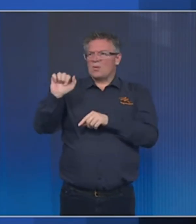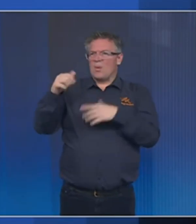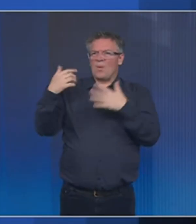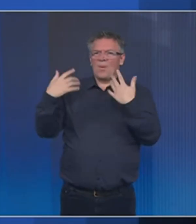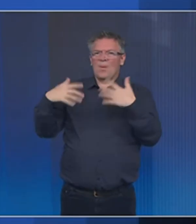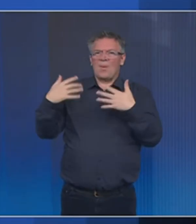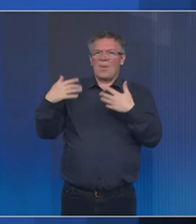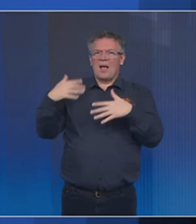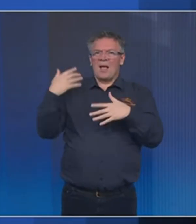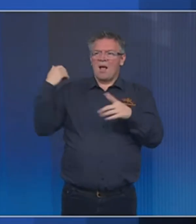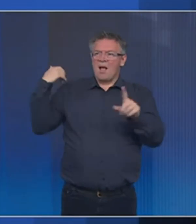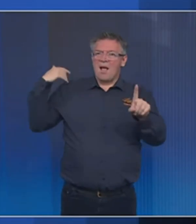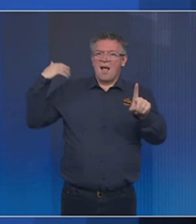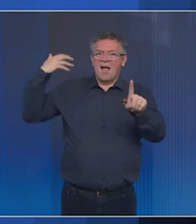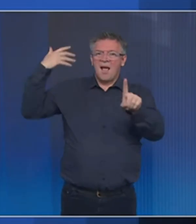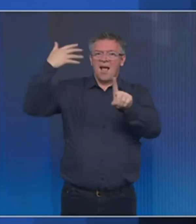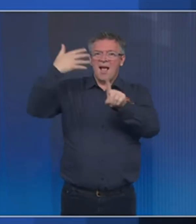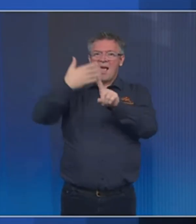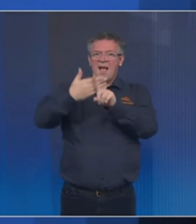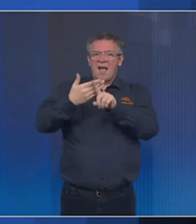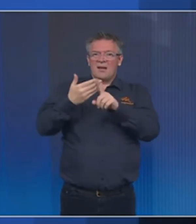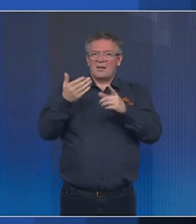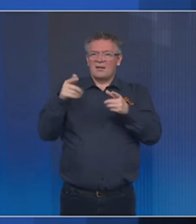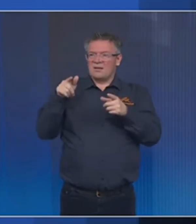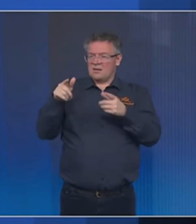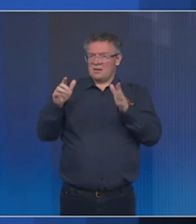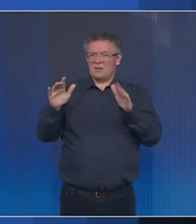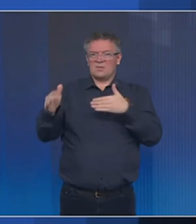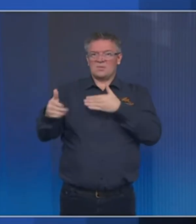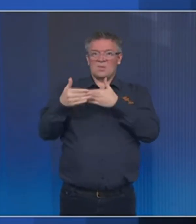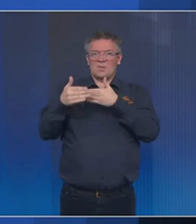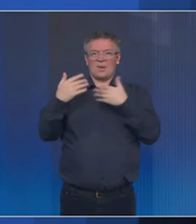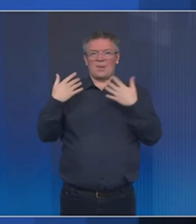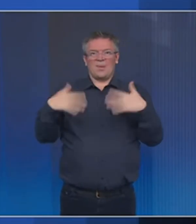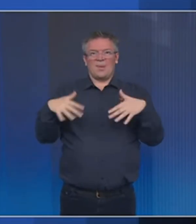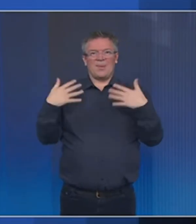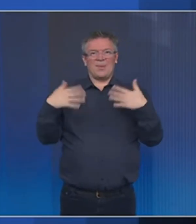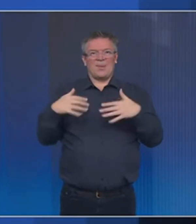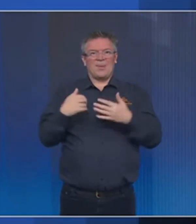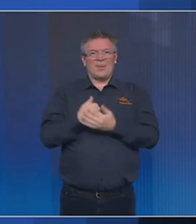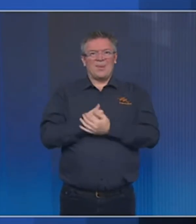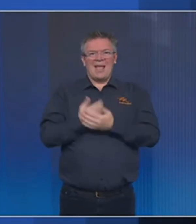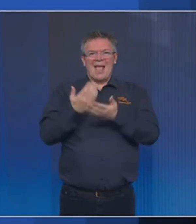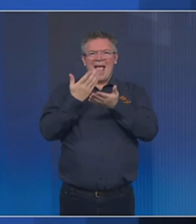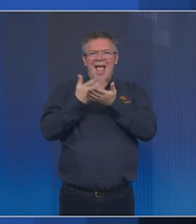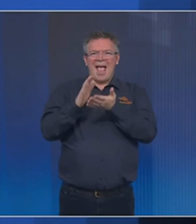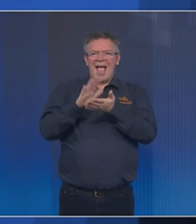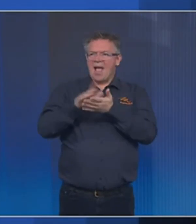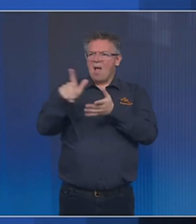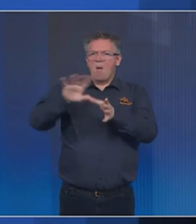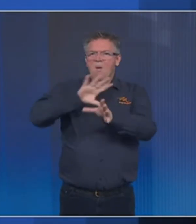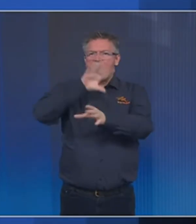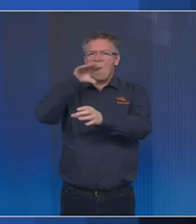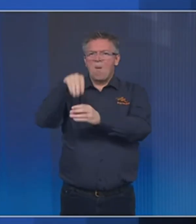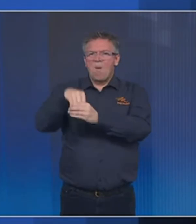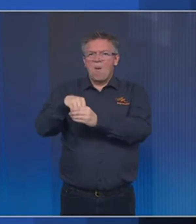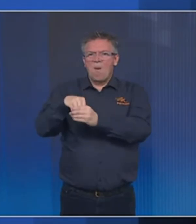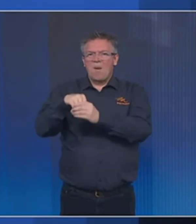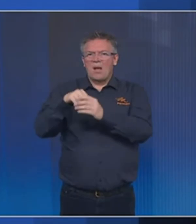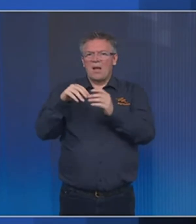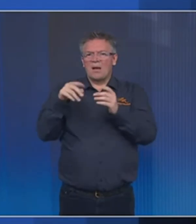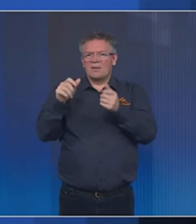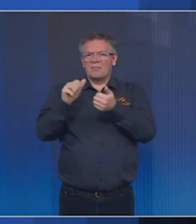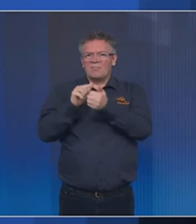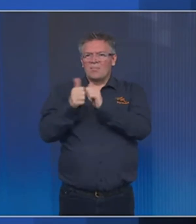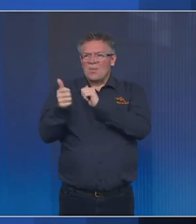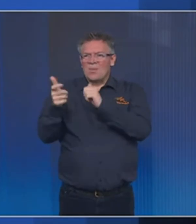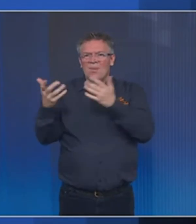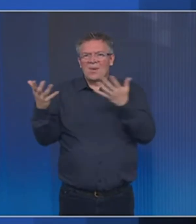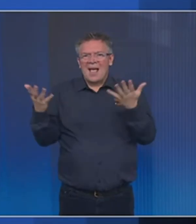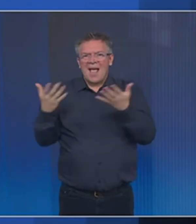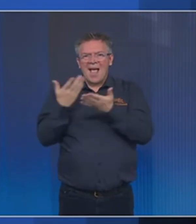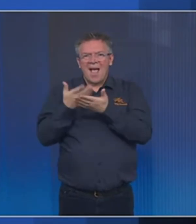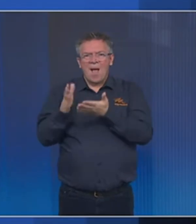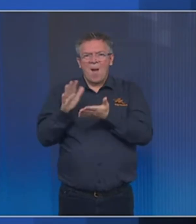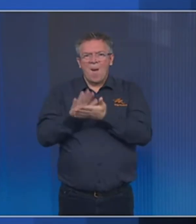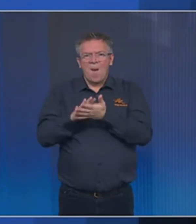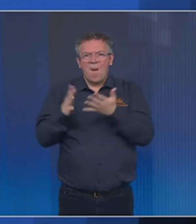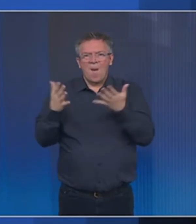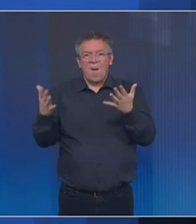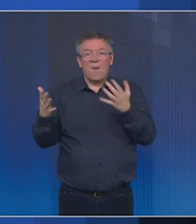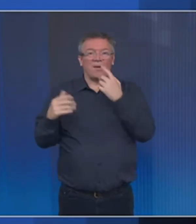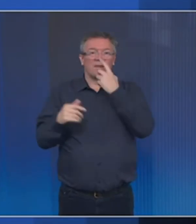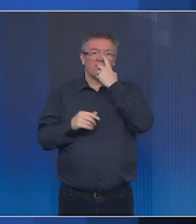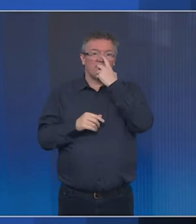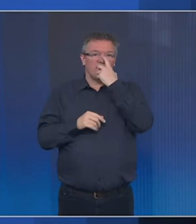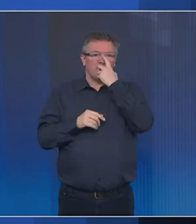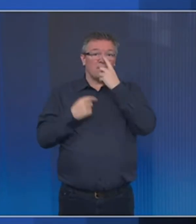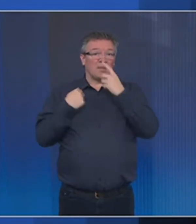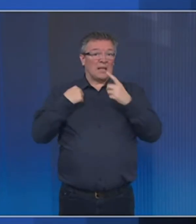us how early it was that you were involved with the UN and how that came about. So, yeah, I started my career when I was